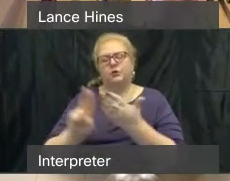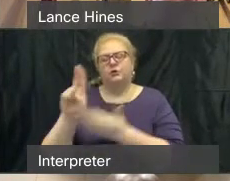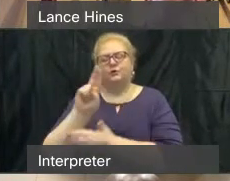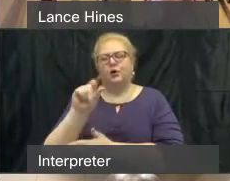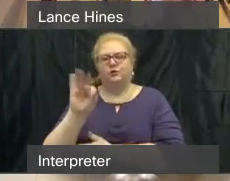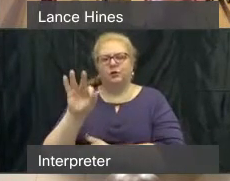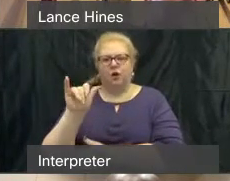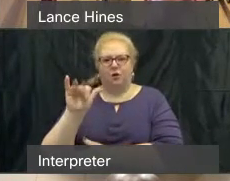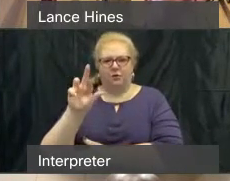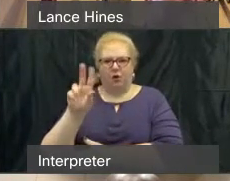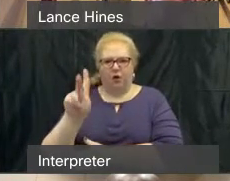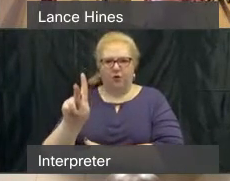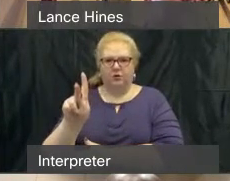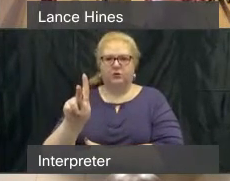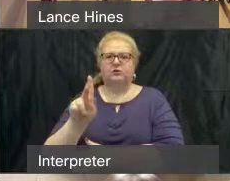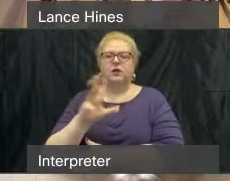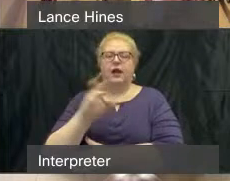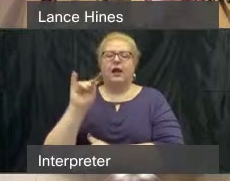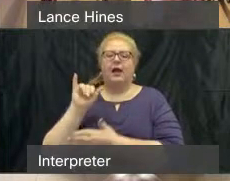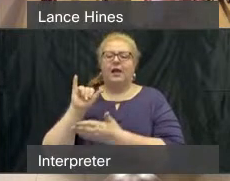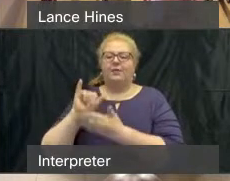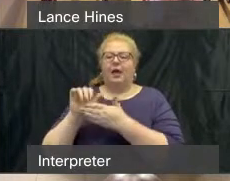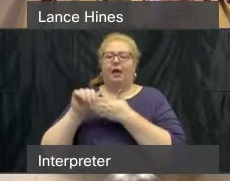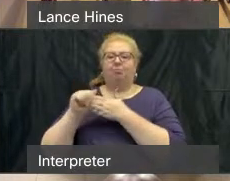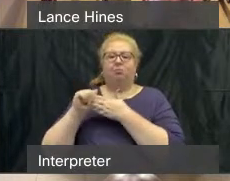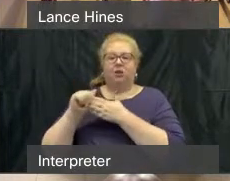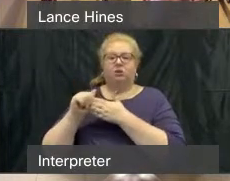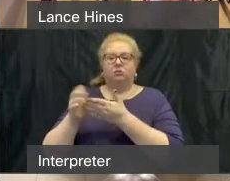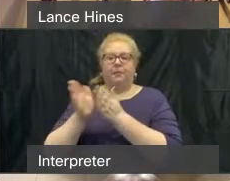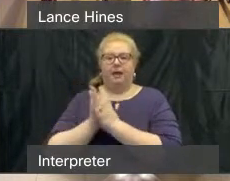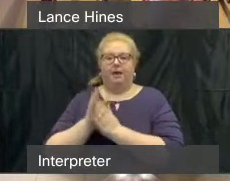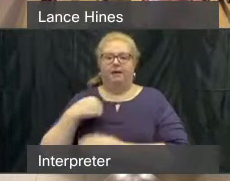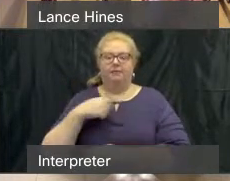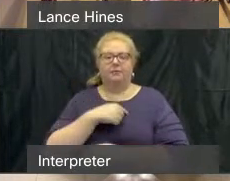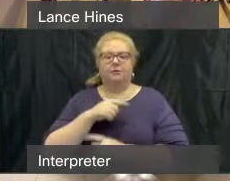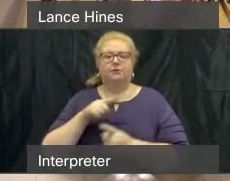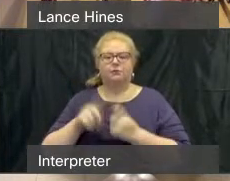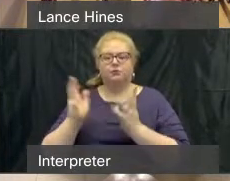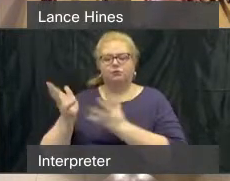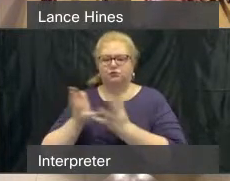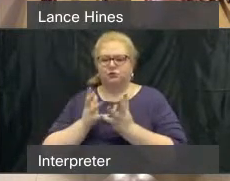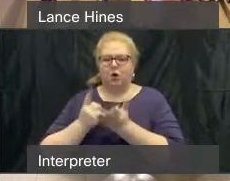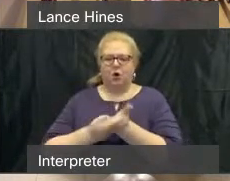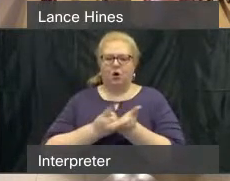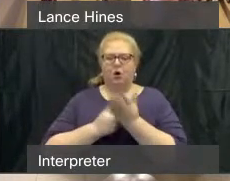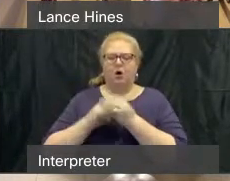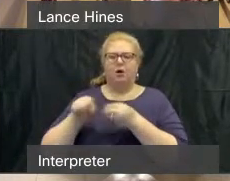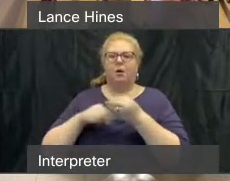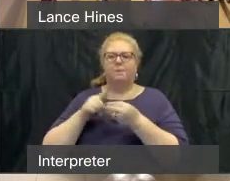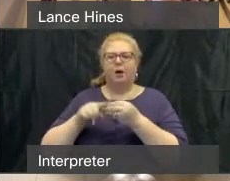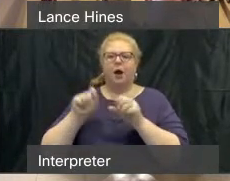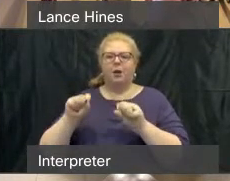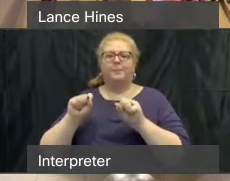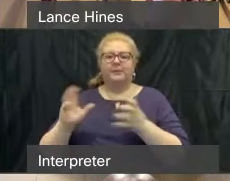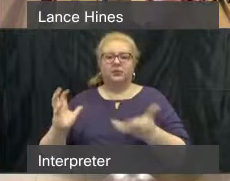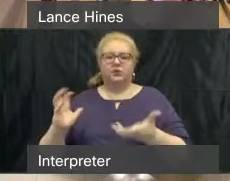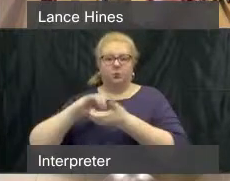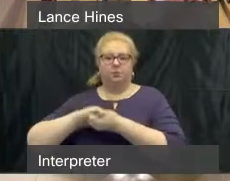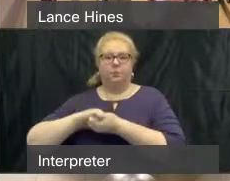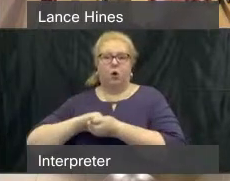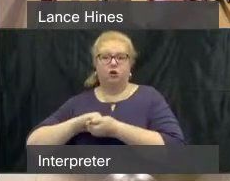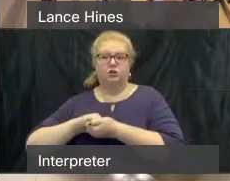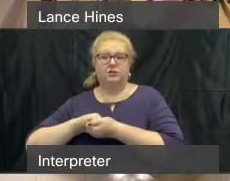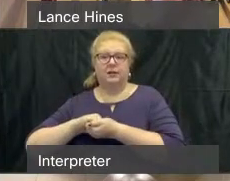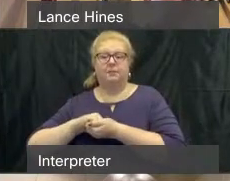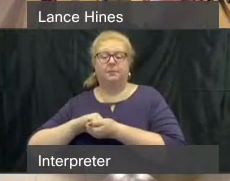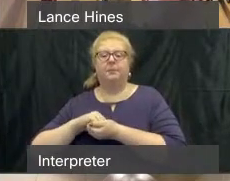The Wingate Foundation leadership asked us to visit about a potential partnership there, about whether there could be a partnership, and